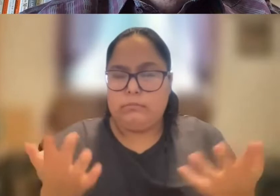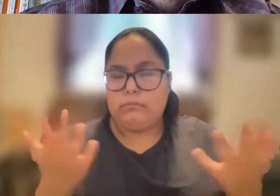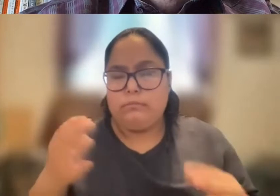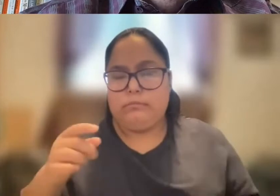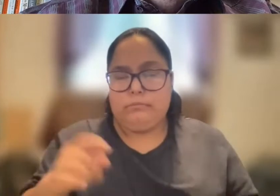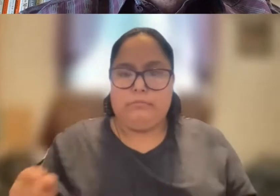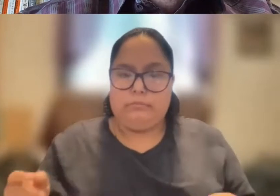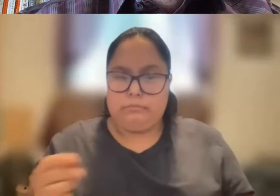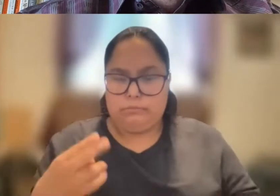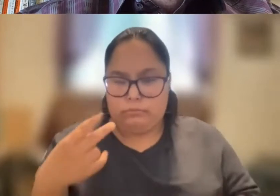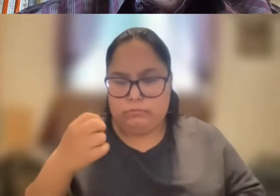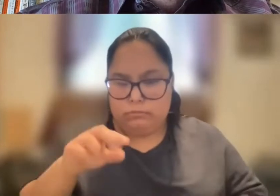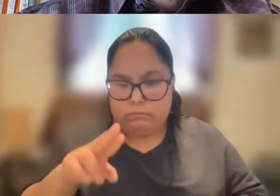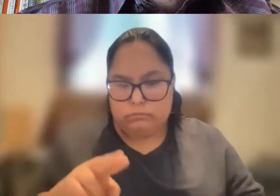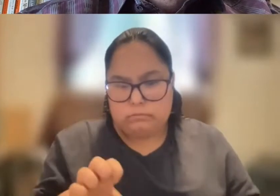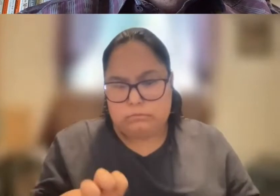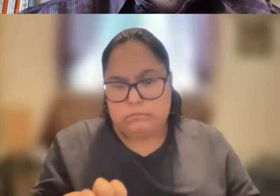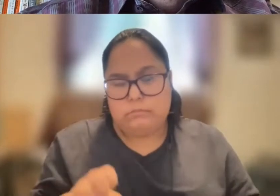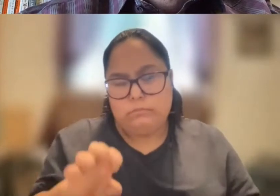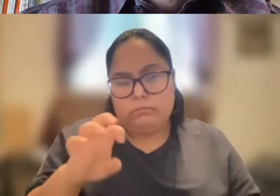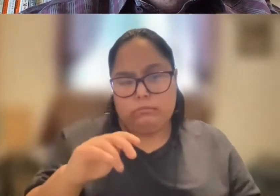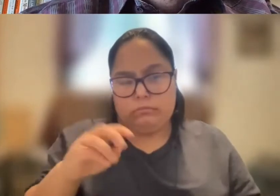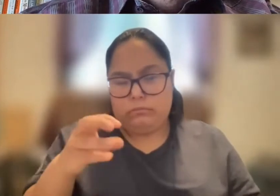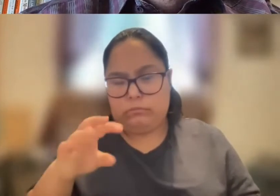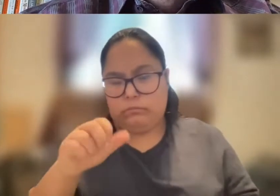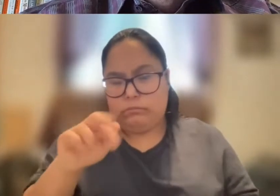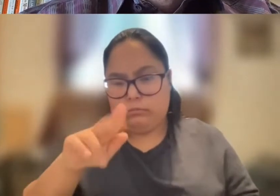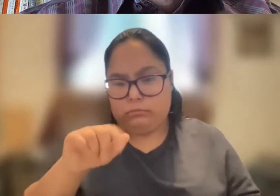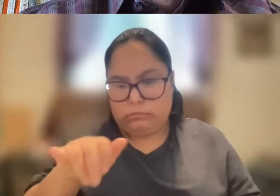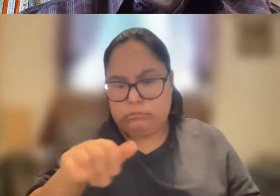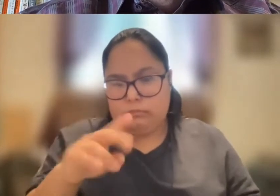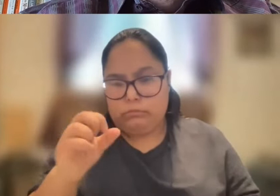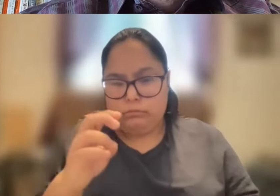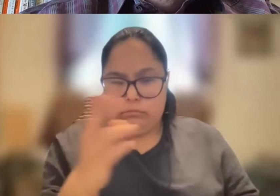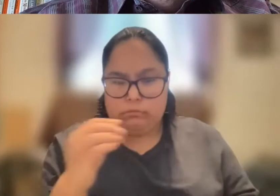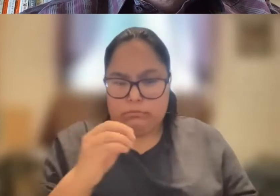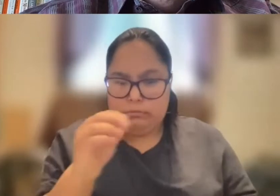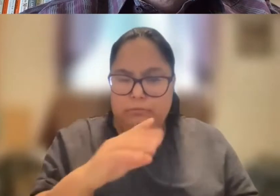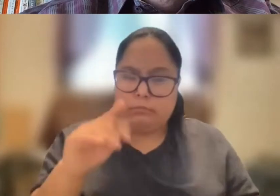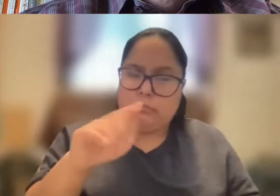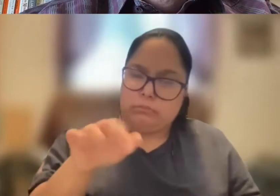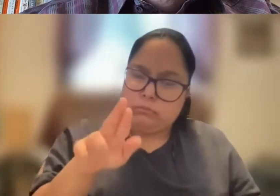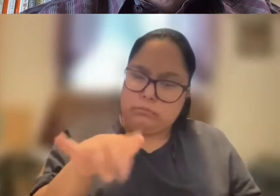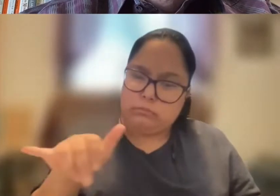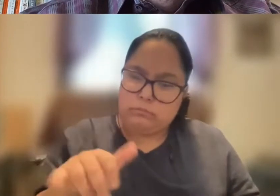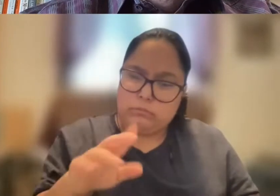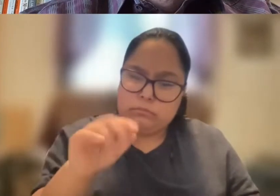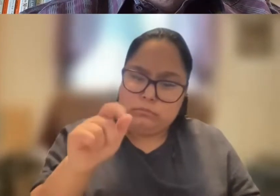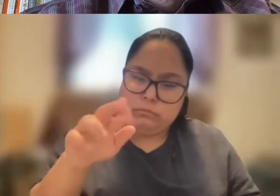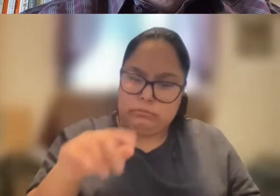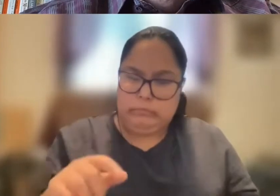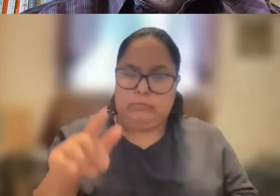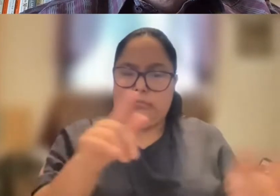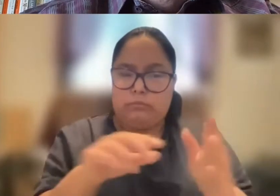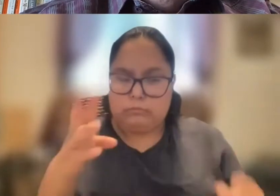becomes these advisory committees and employment equity committees lack the appropriate leadership for